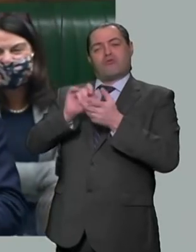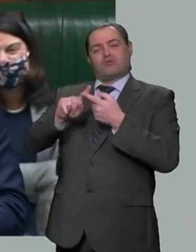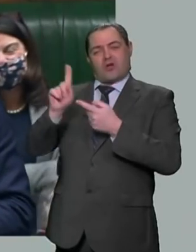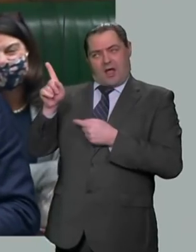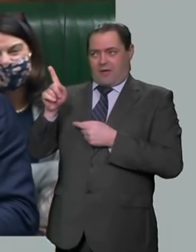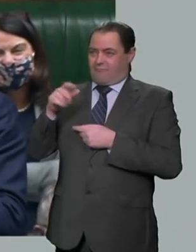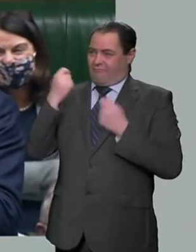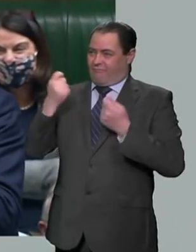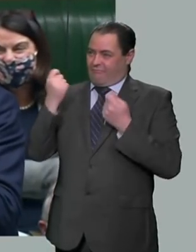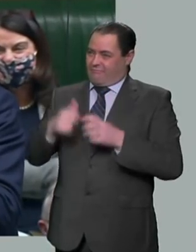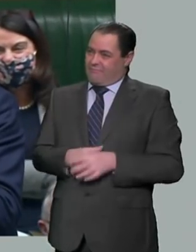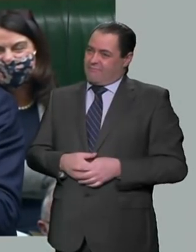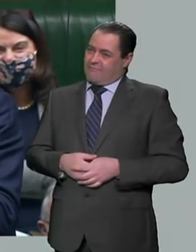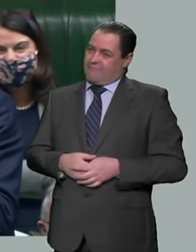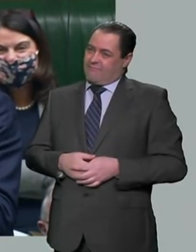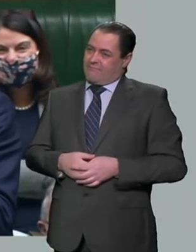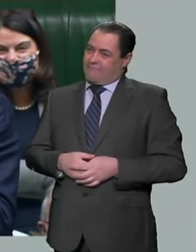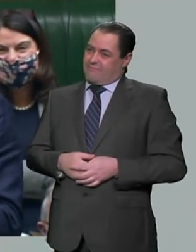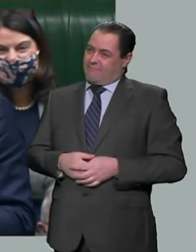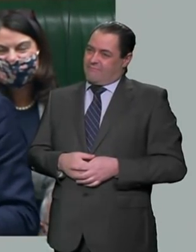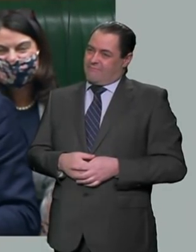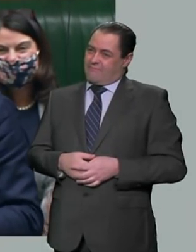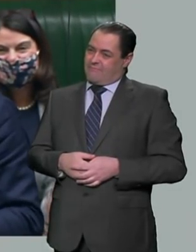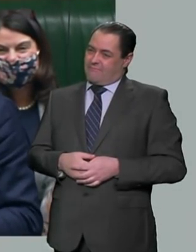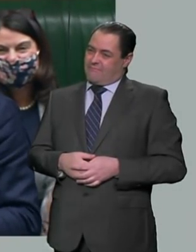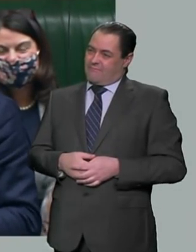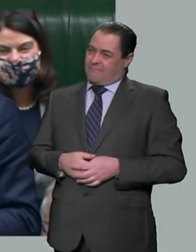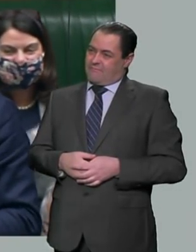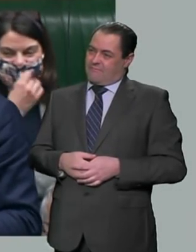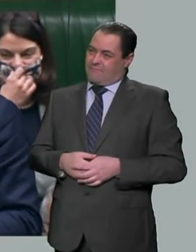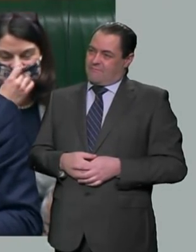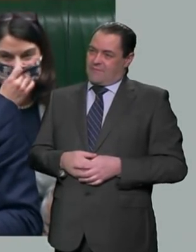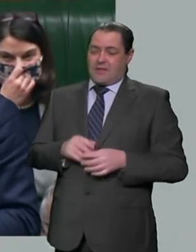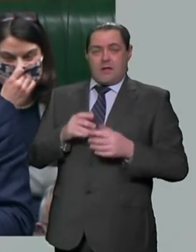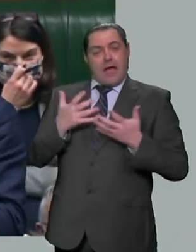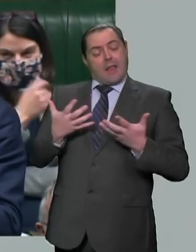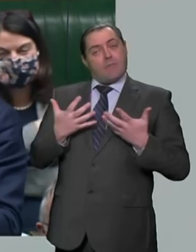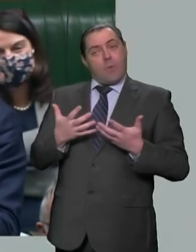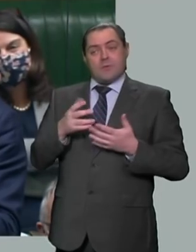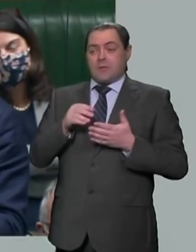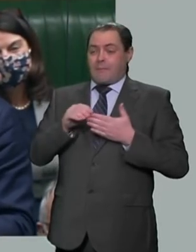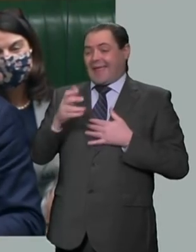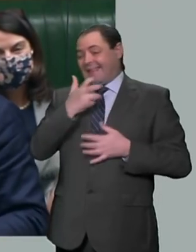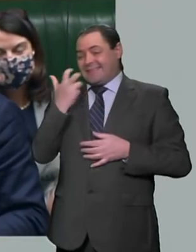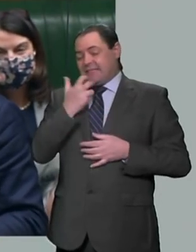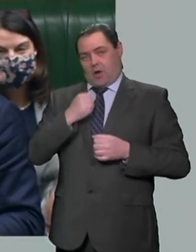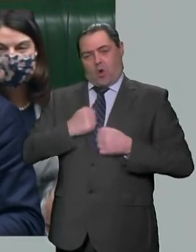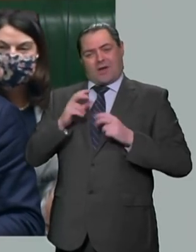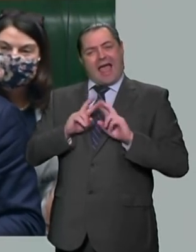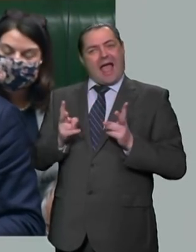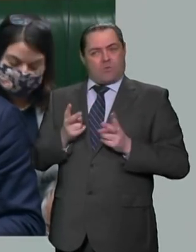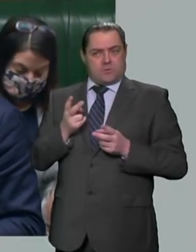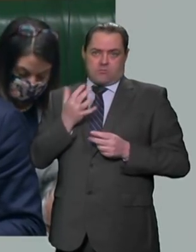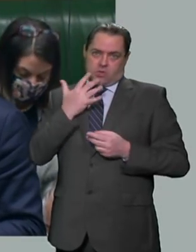Mr. Speaker, people's already high heating bills are about to jump by